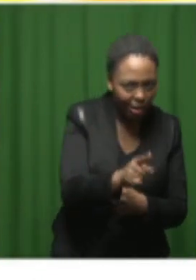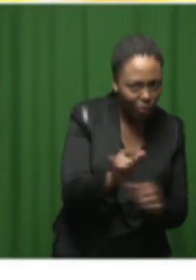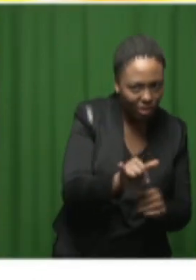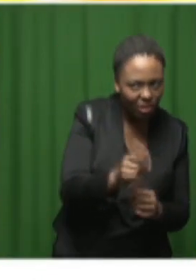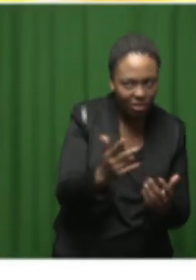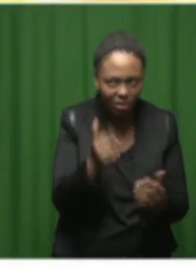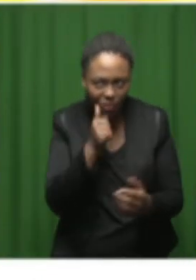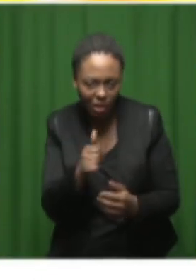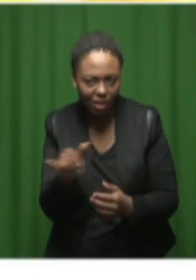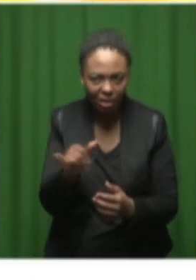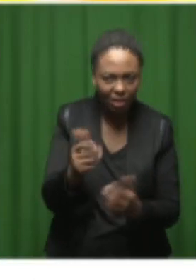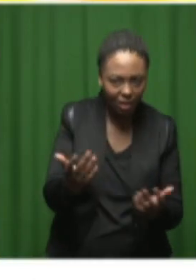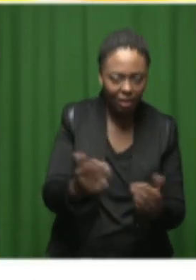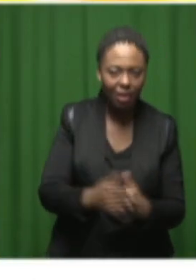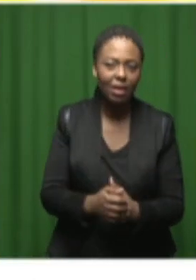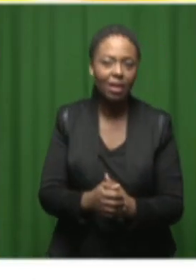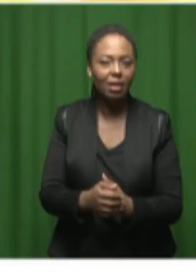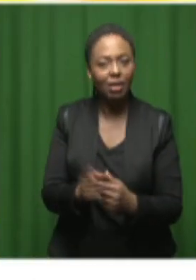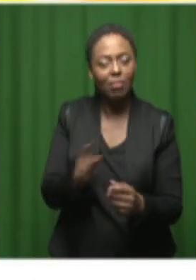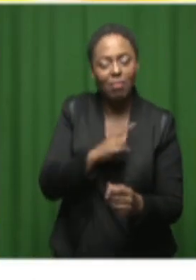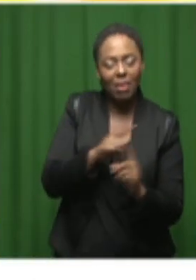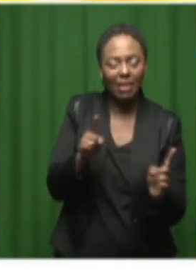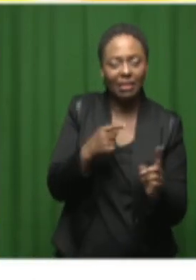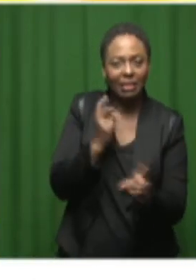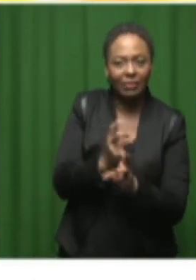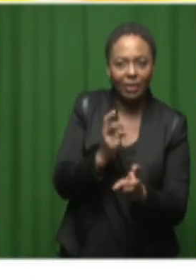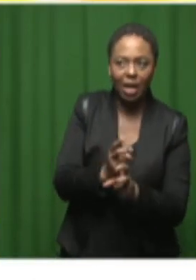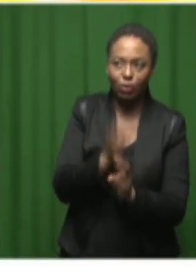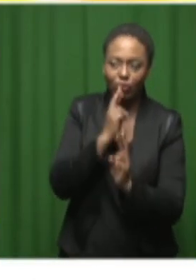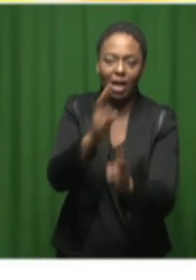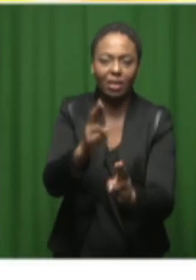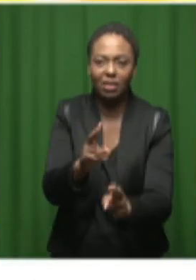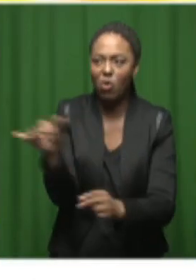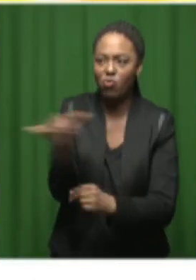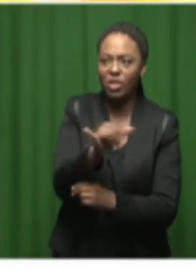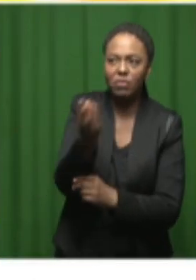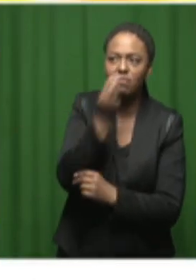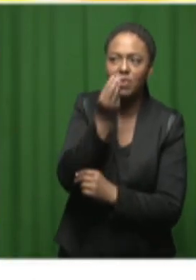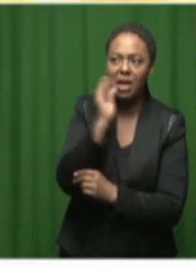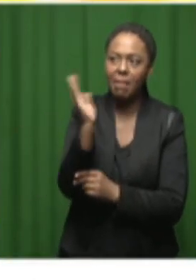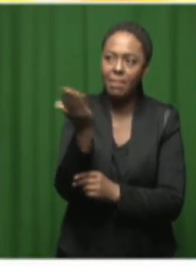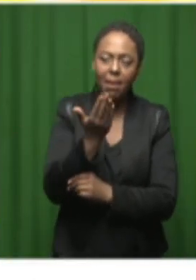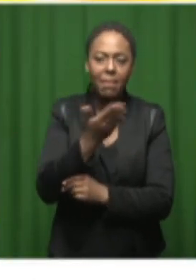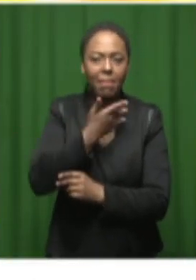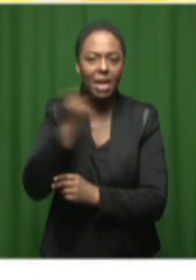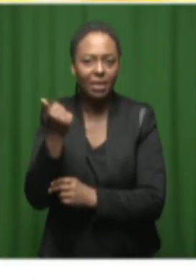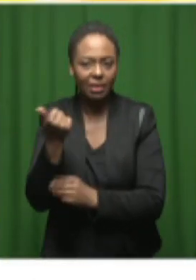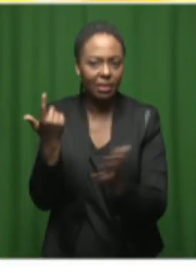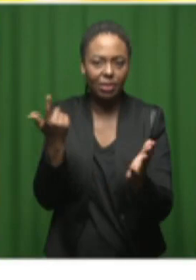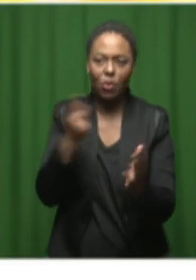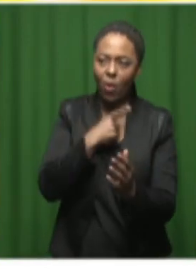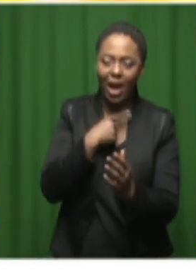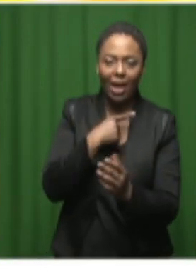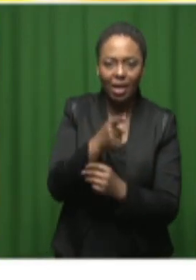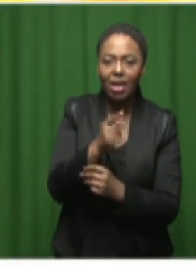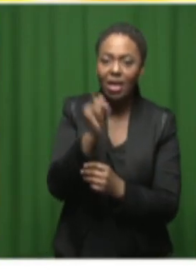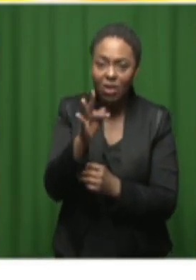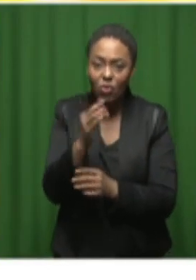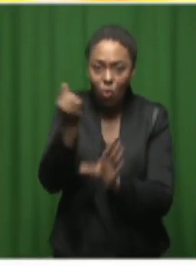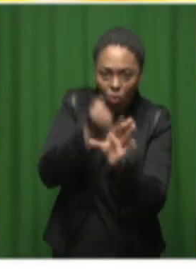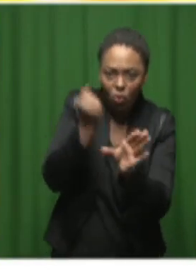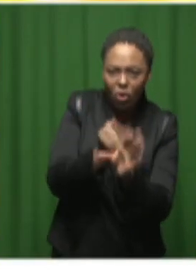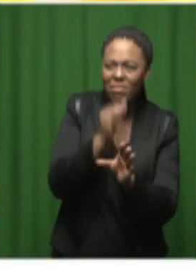I really do, it was very difficult for me to answer that because cooking is all about experimenting. So there's